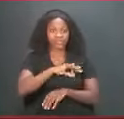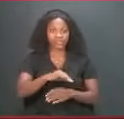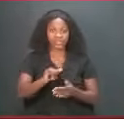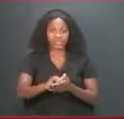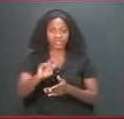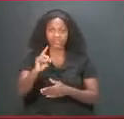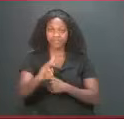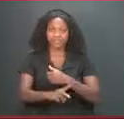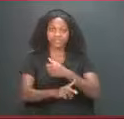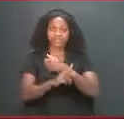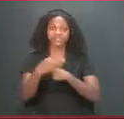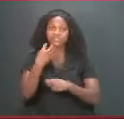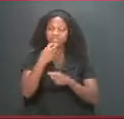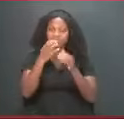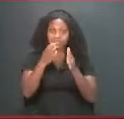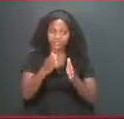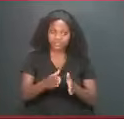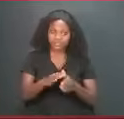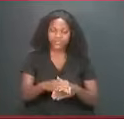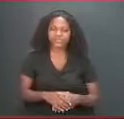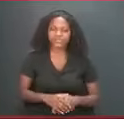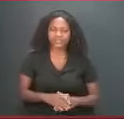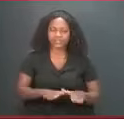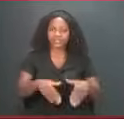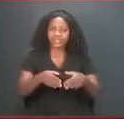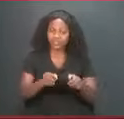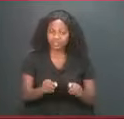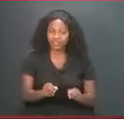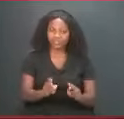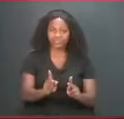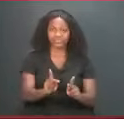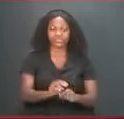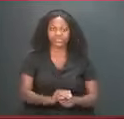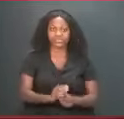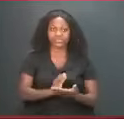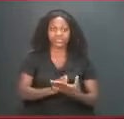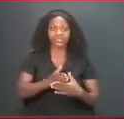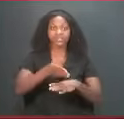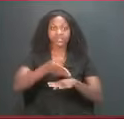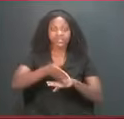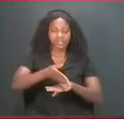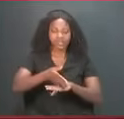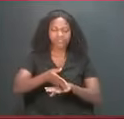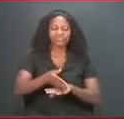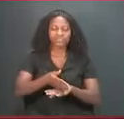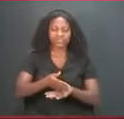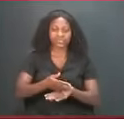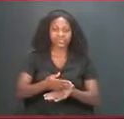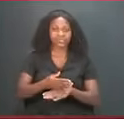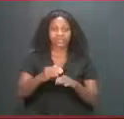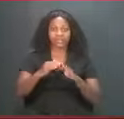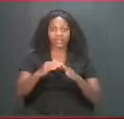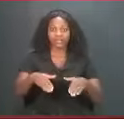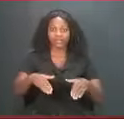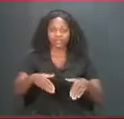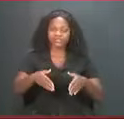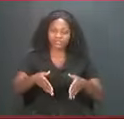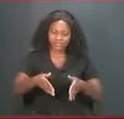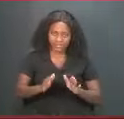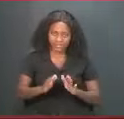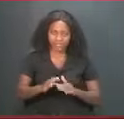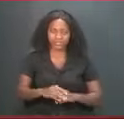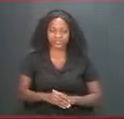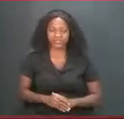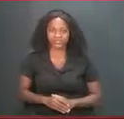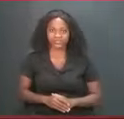Speaker granted leave after the indulgence of the House. And so